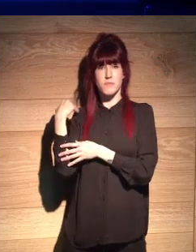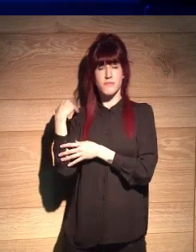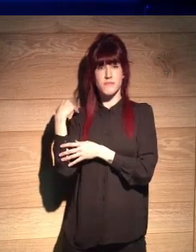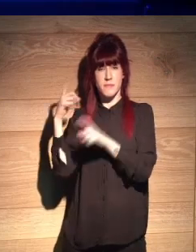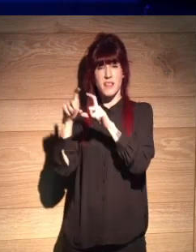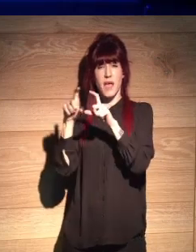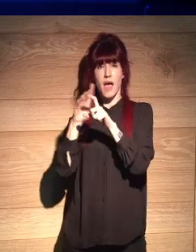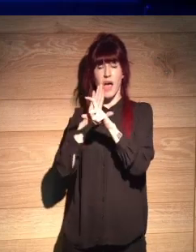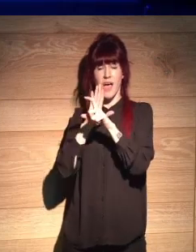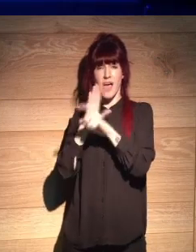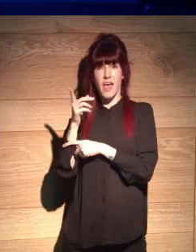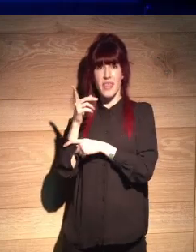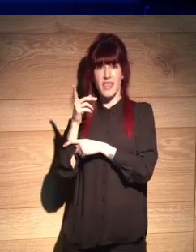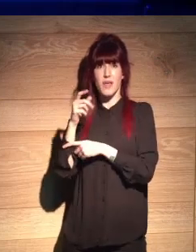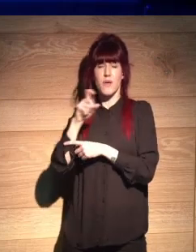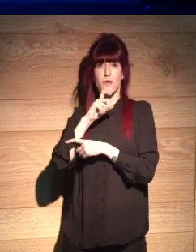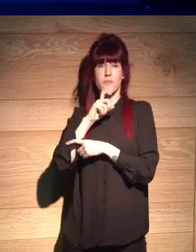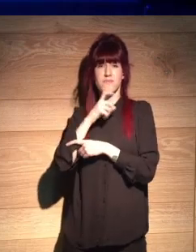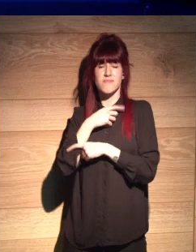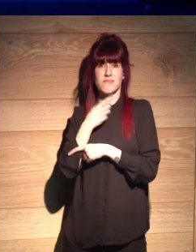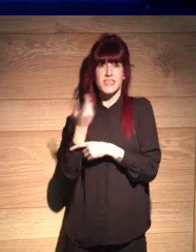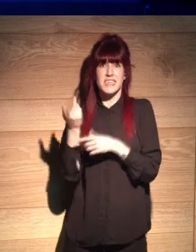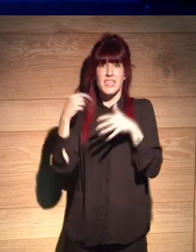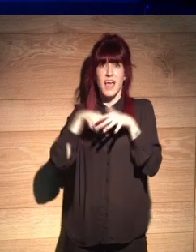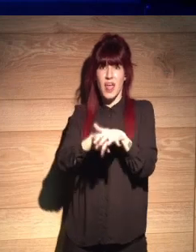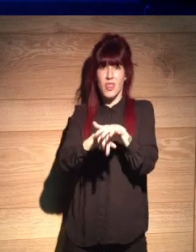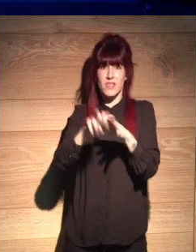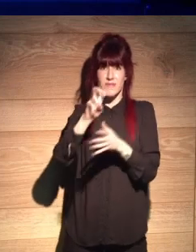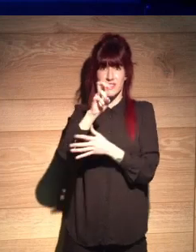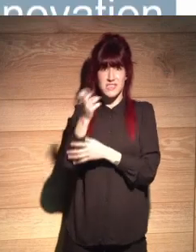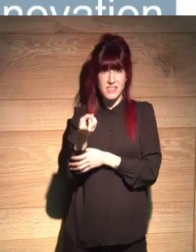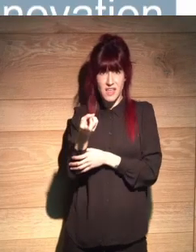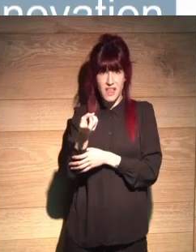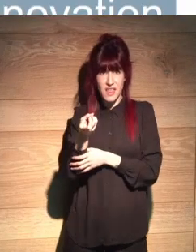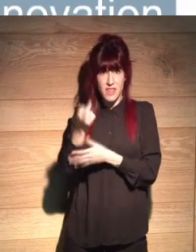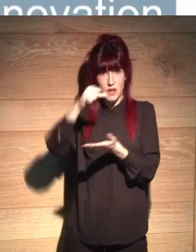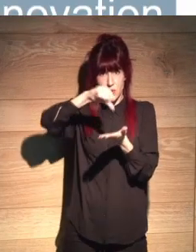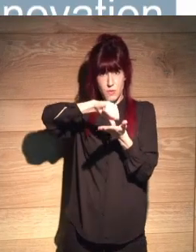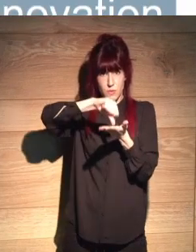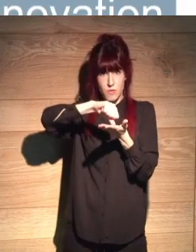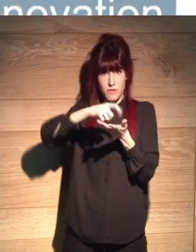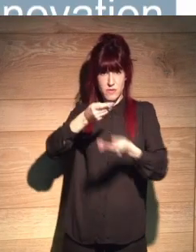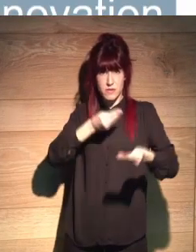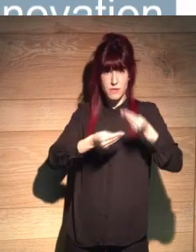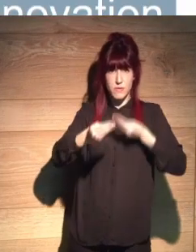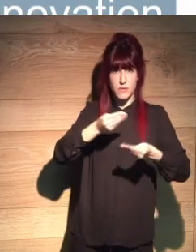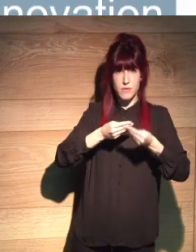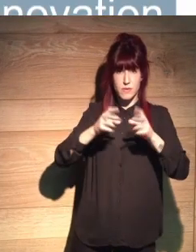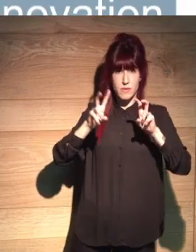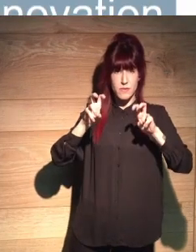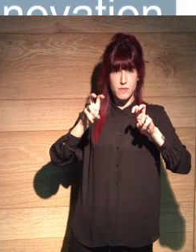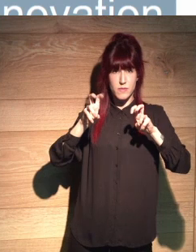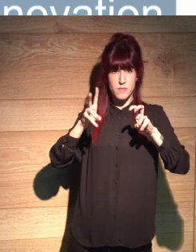towards integrating diversity in the core of business and innovation. They have a package that